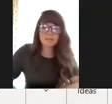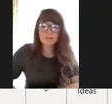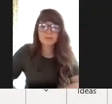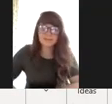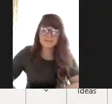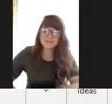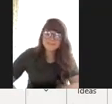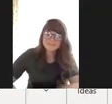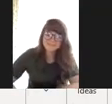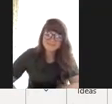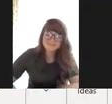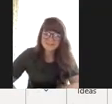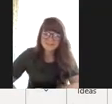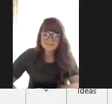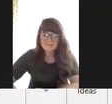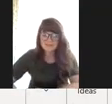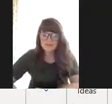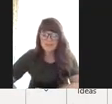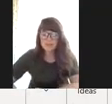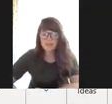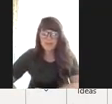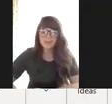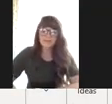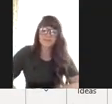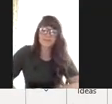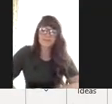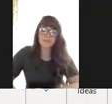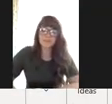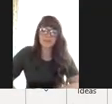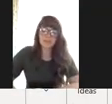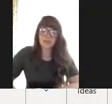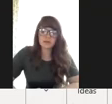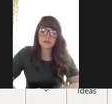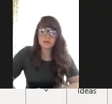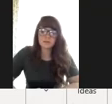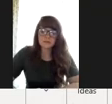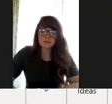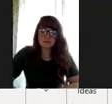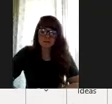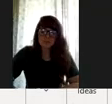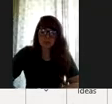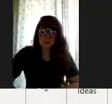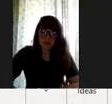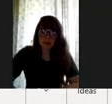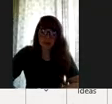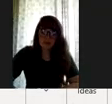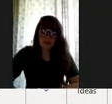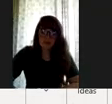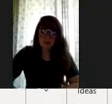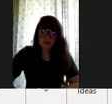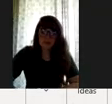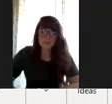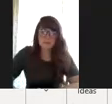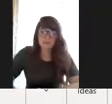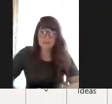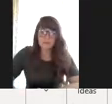him to. Right. In Colossians, it says this. It says, Christ in you, the hope and glory. So right. In that example,